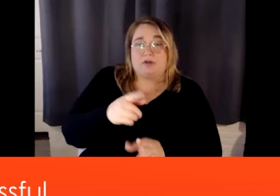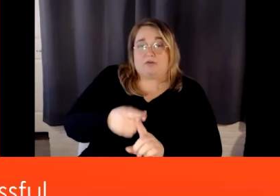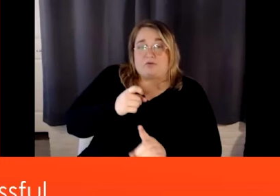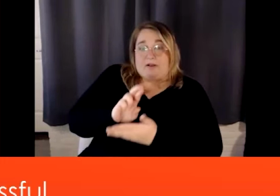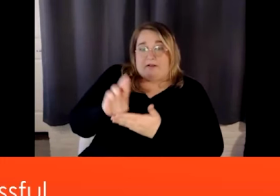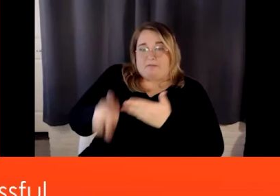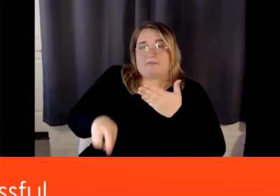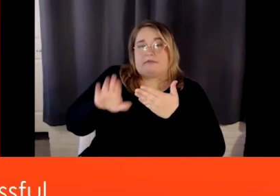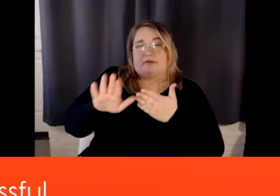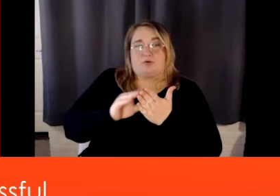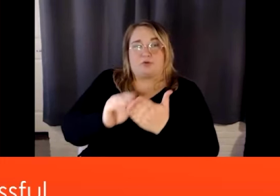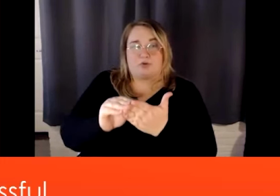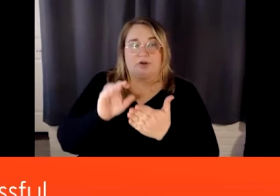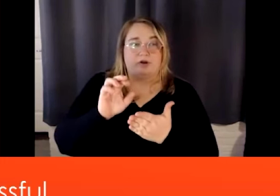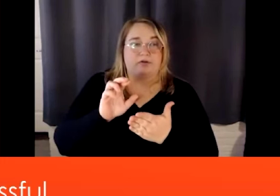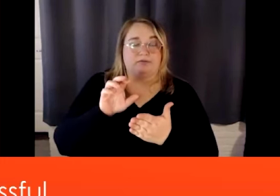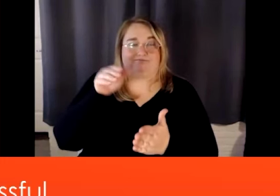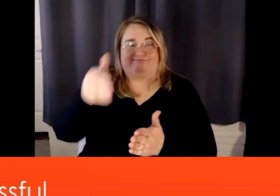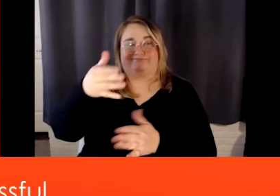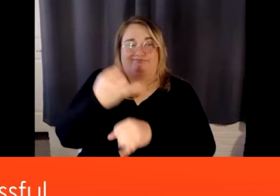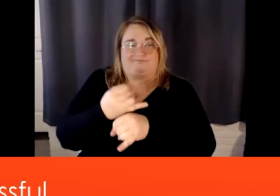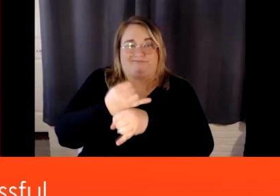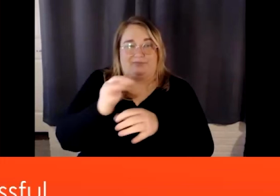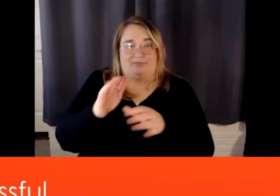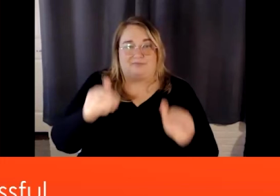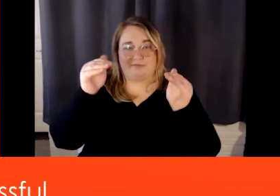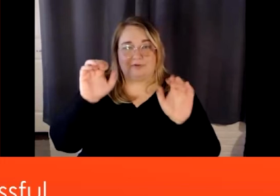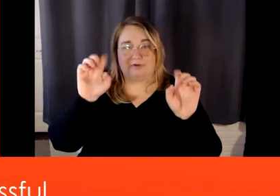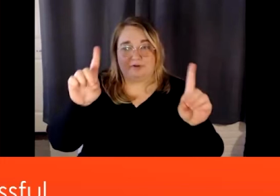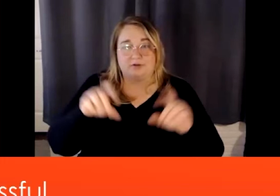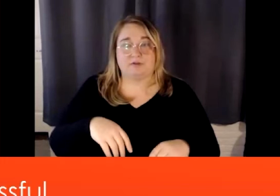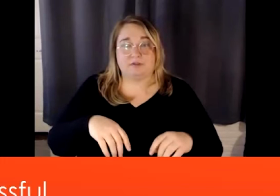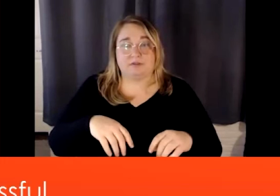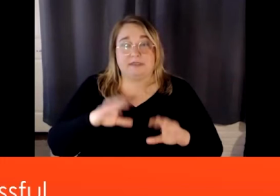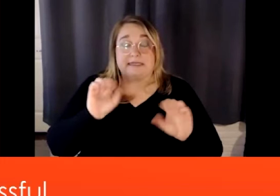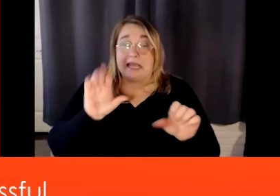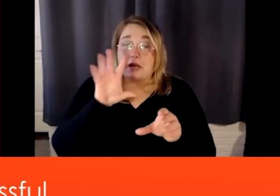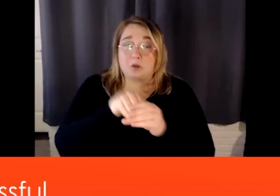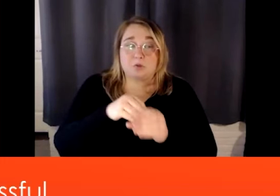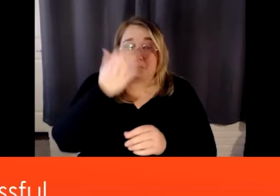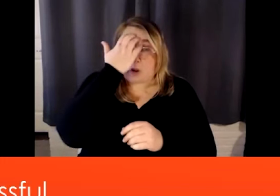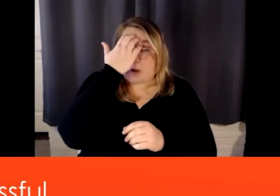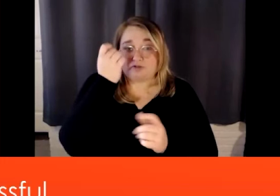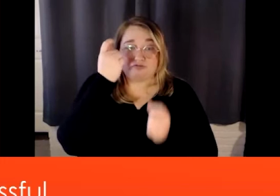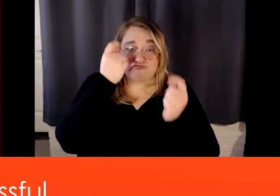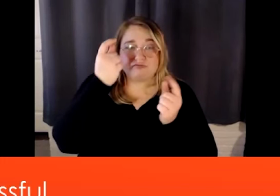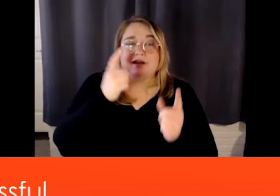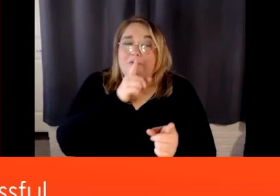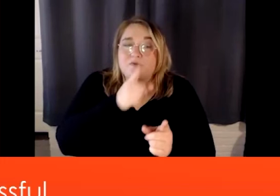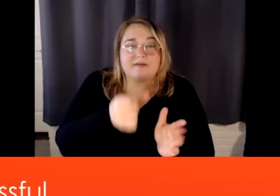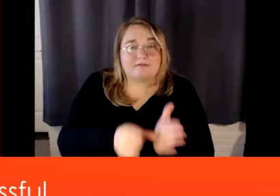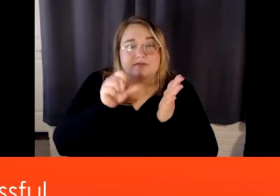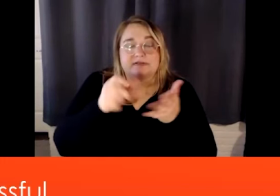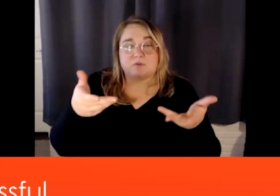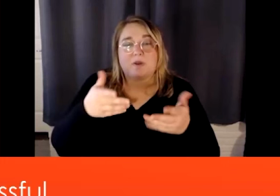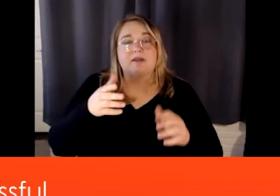competencies can include knowledge or understanding, they primarily emphasize what students can do with their knowledge. Students